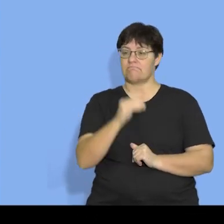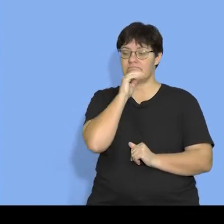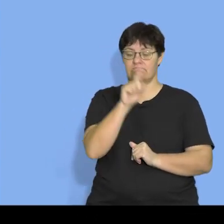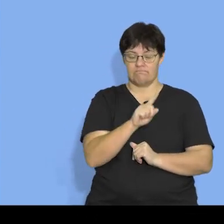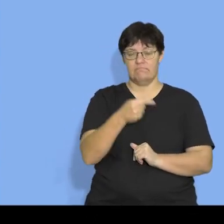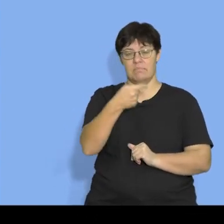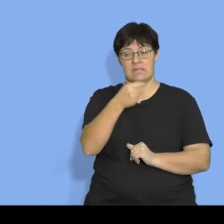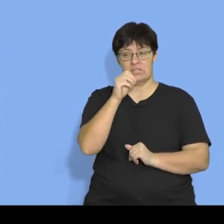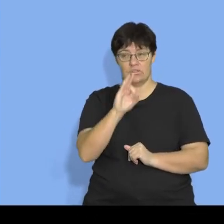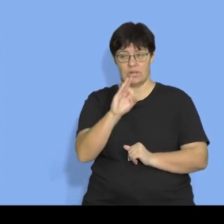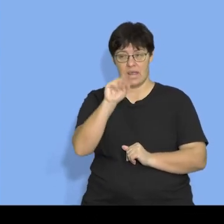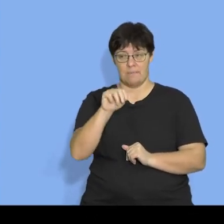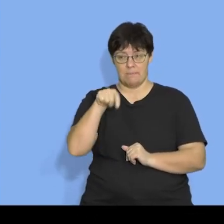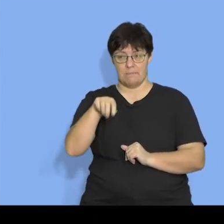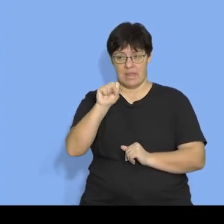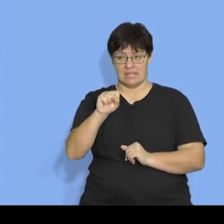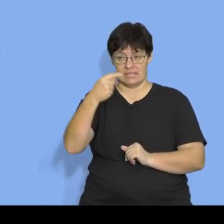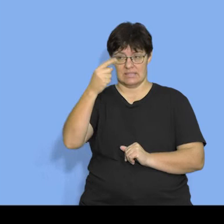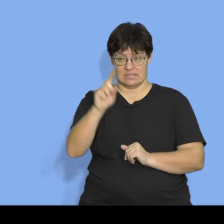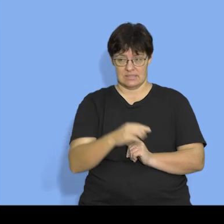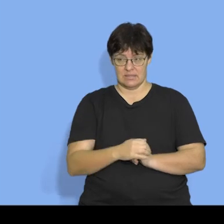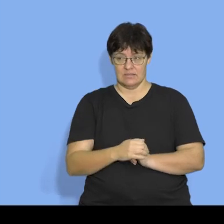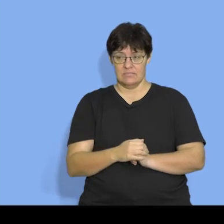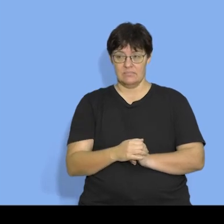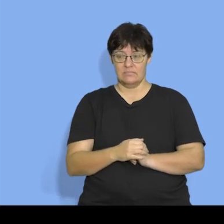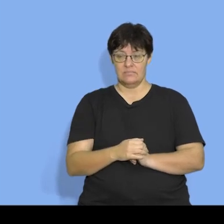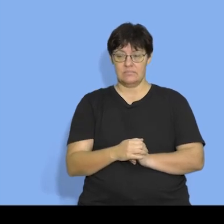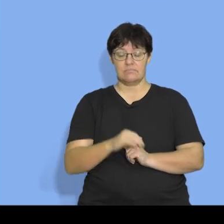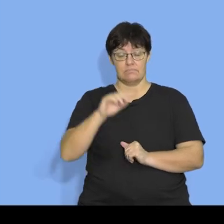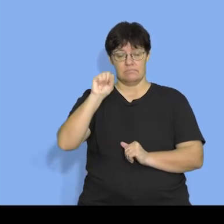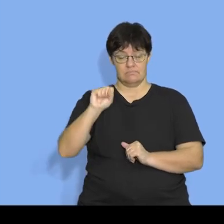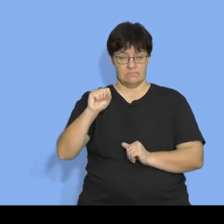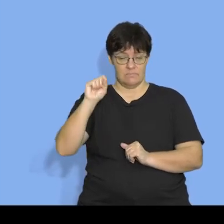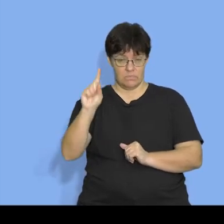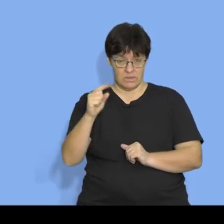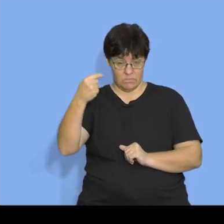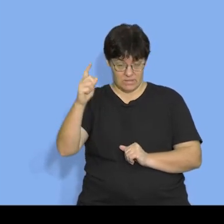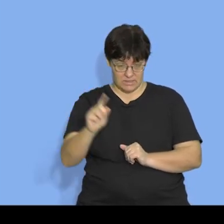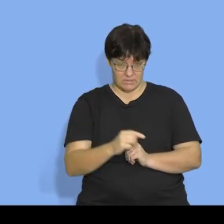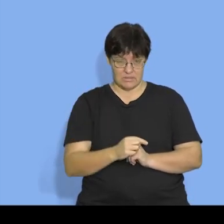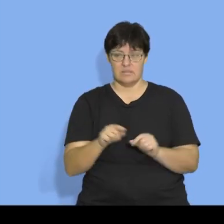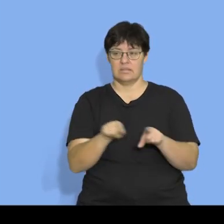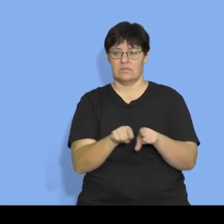means that it's 3 meters per second per second.